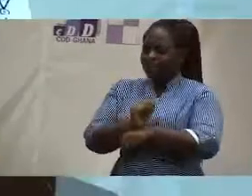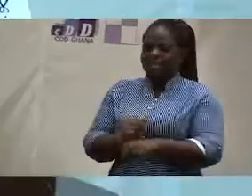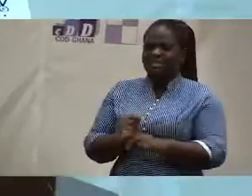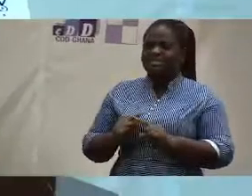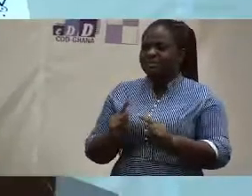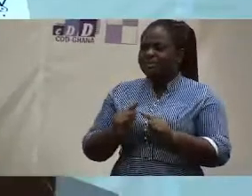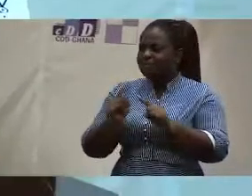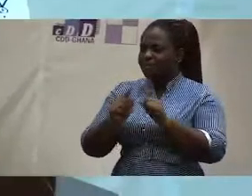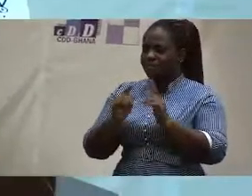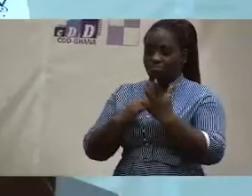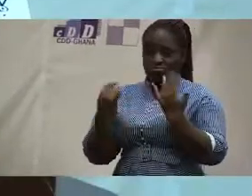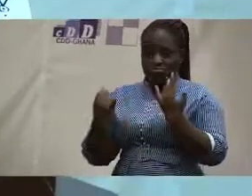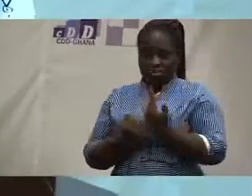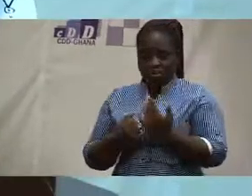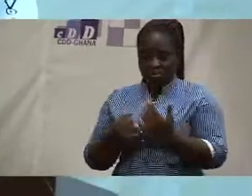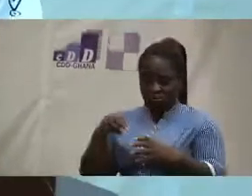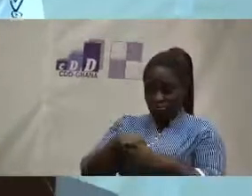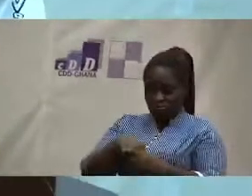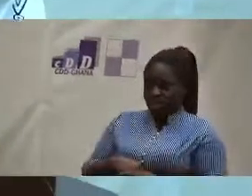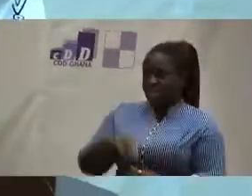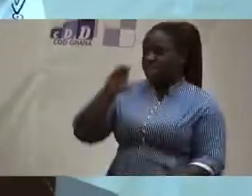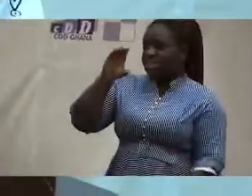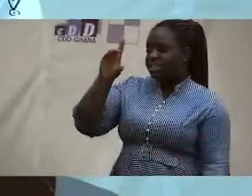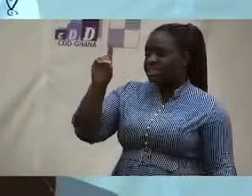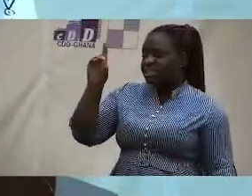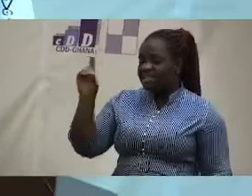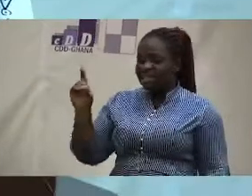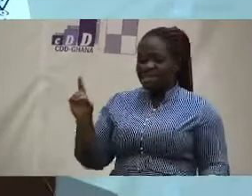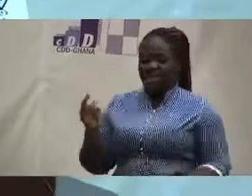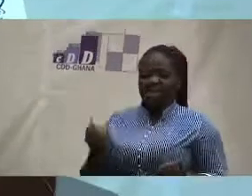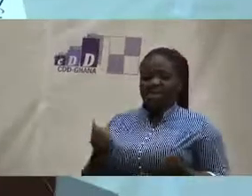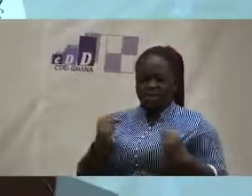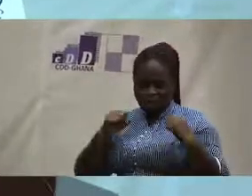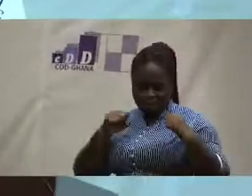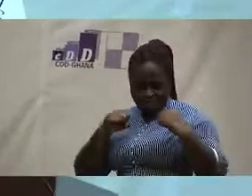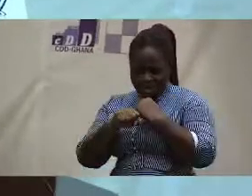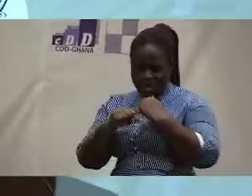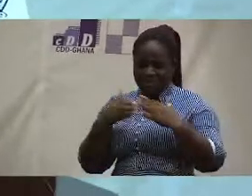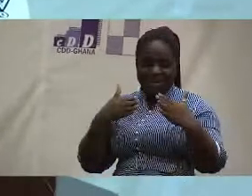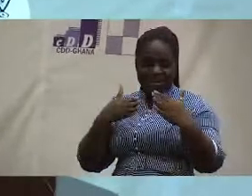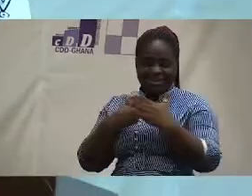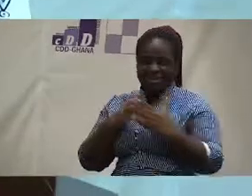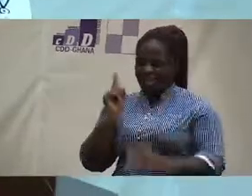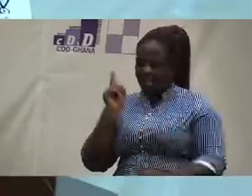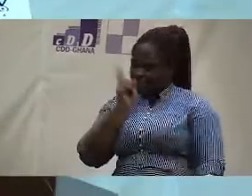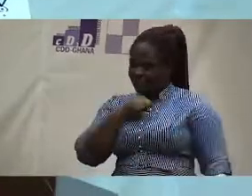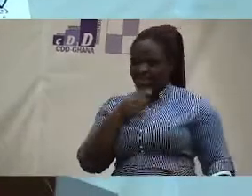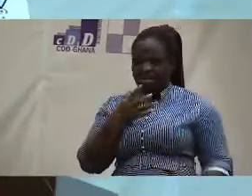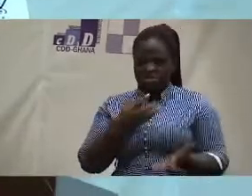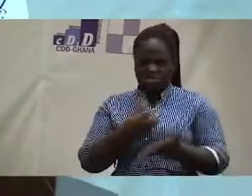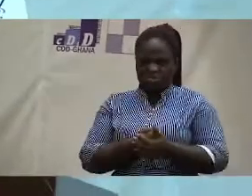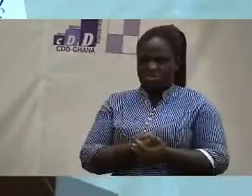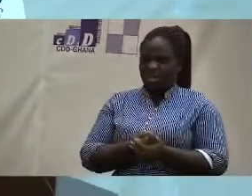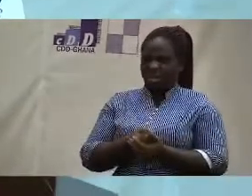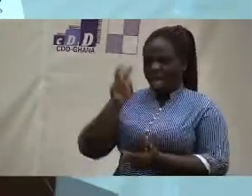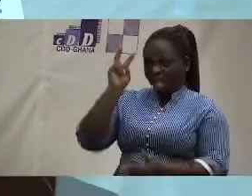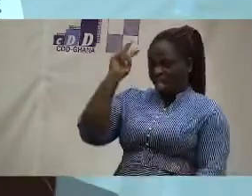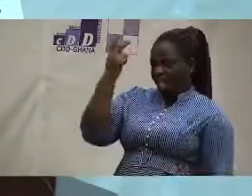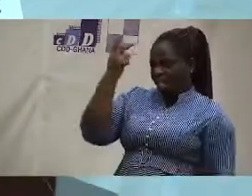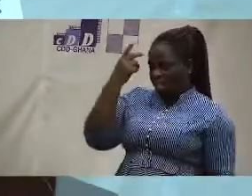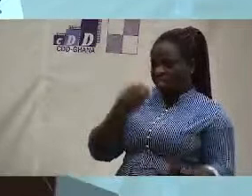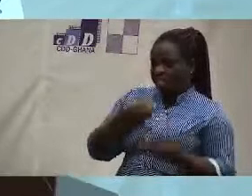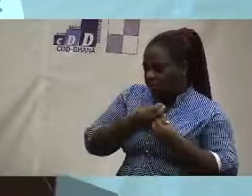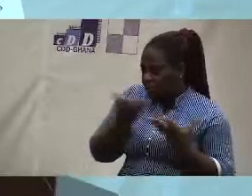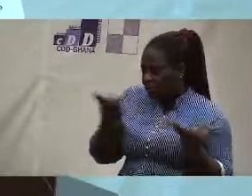projects, including the CDD's efforts to lead the fight against fake news, misinformation, and